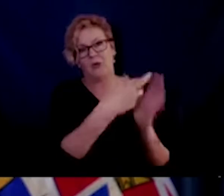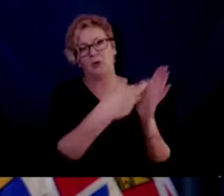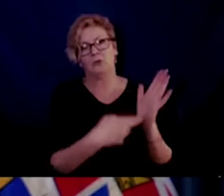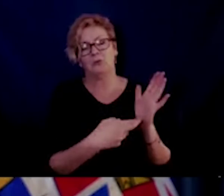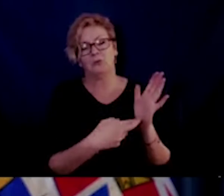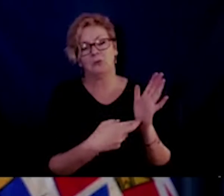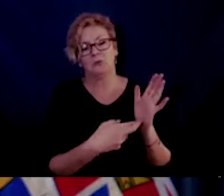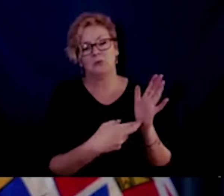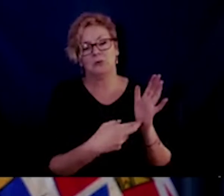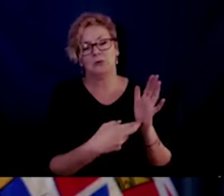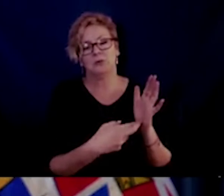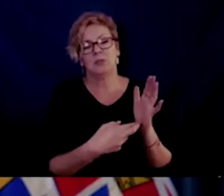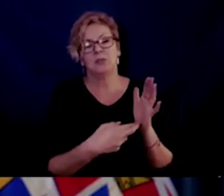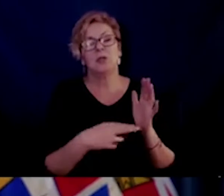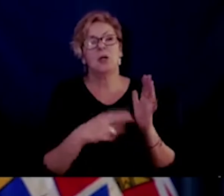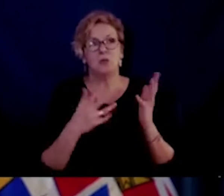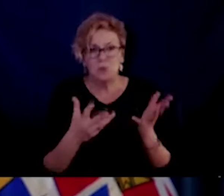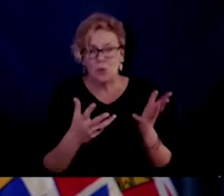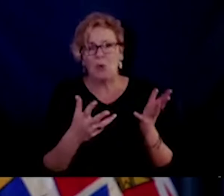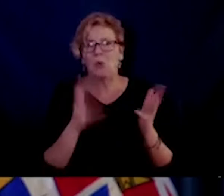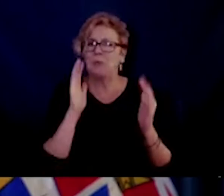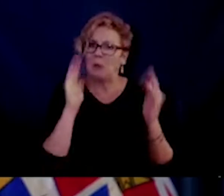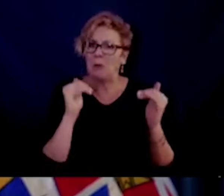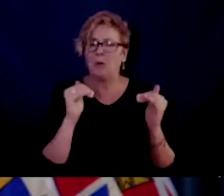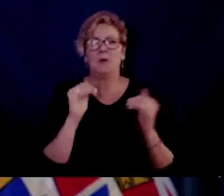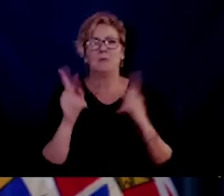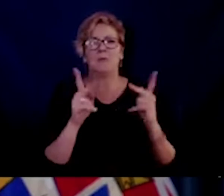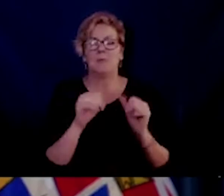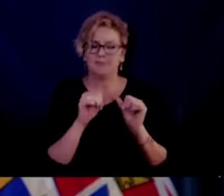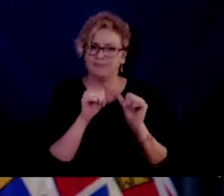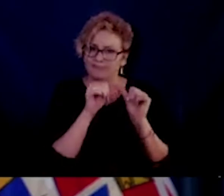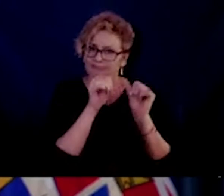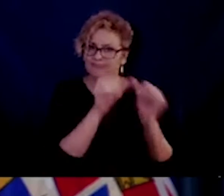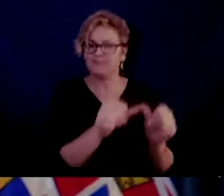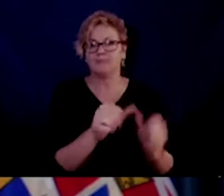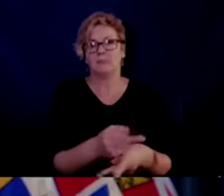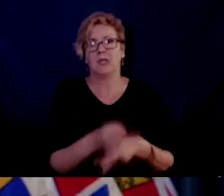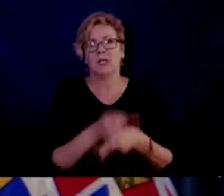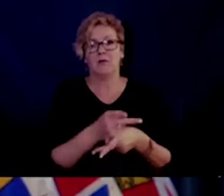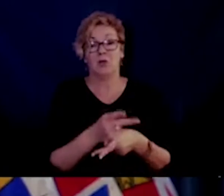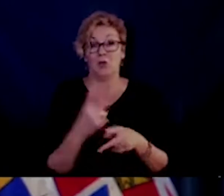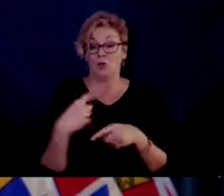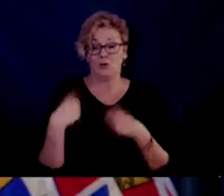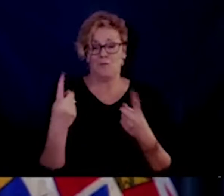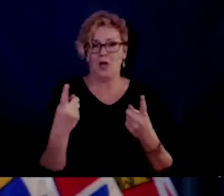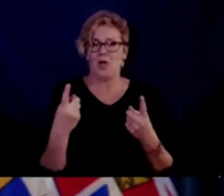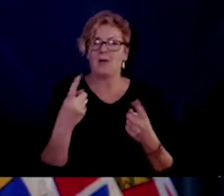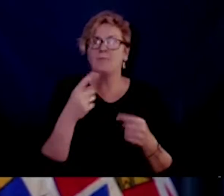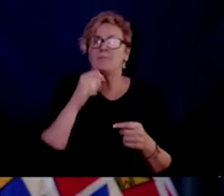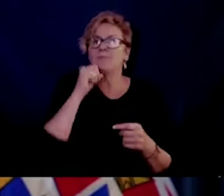verge where we have seen enough transmission that we need to take action on these areas. And what we're seeing is that, yes, it may be